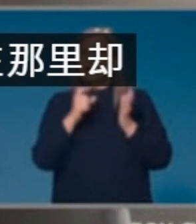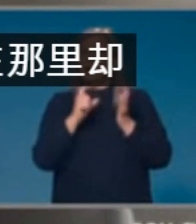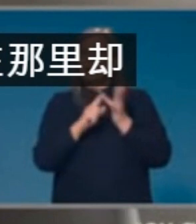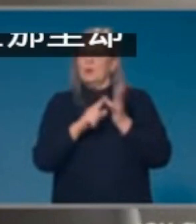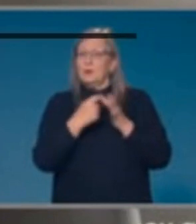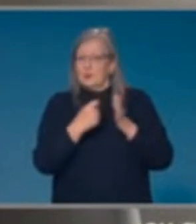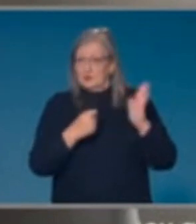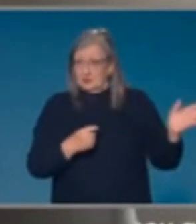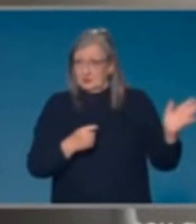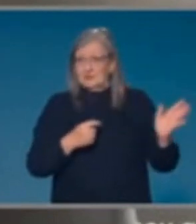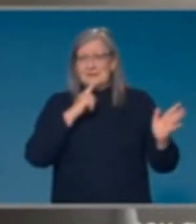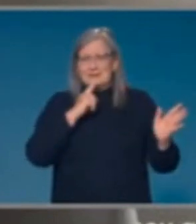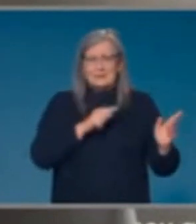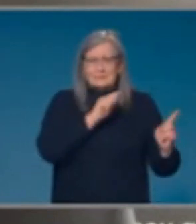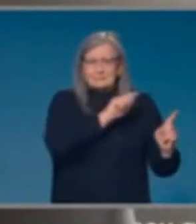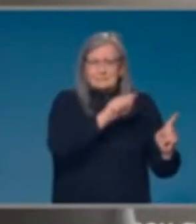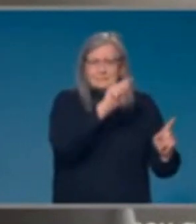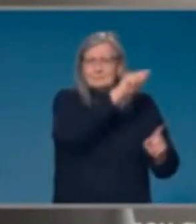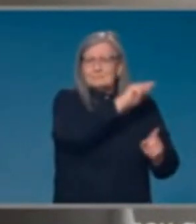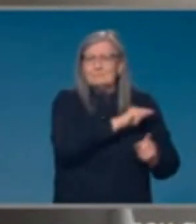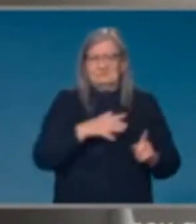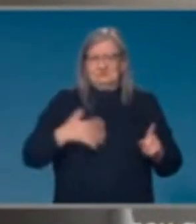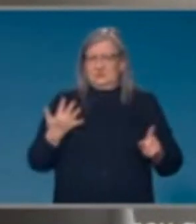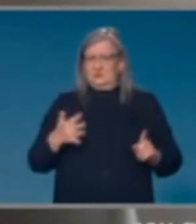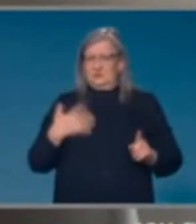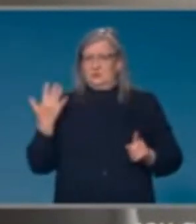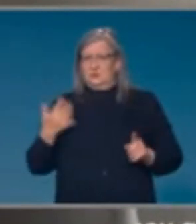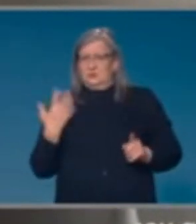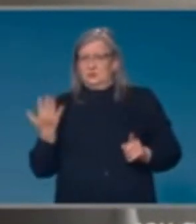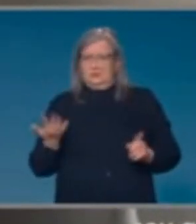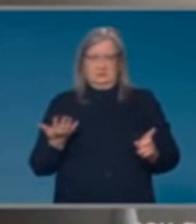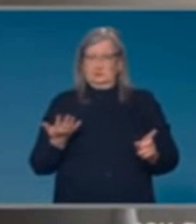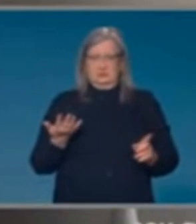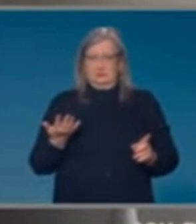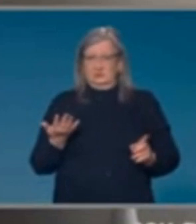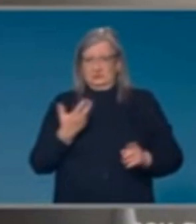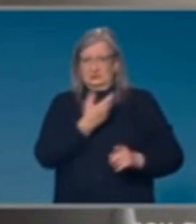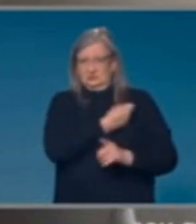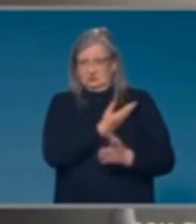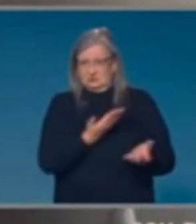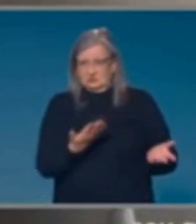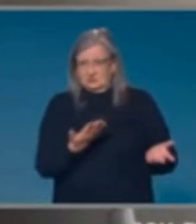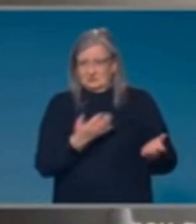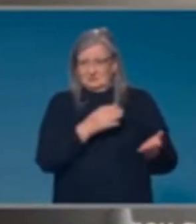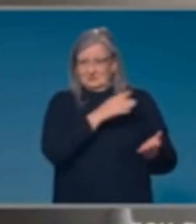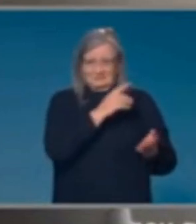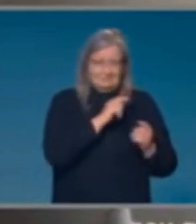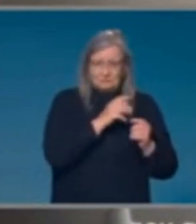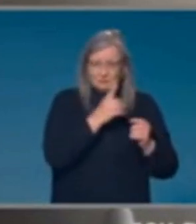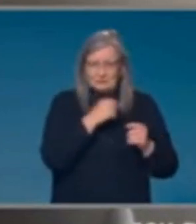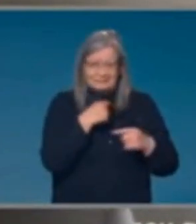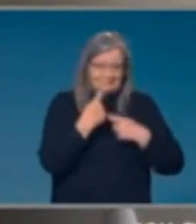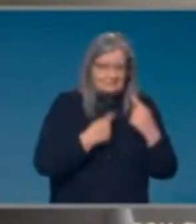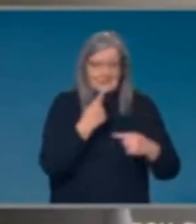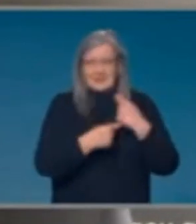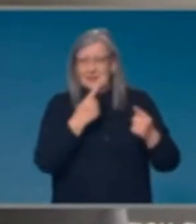been a very widespread rejection in their communities, and they're fighting that. They're working on it. So it's a real national